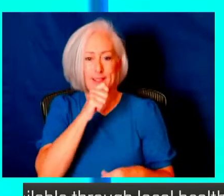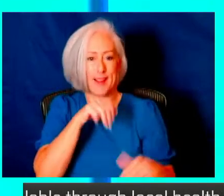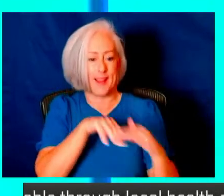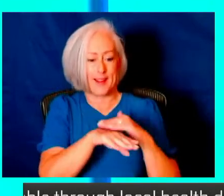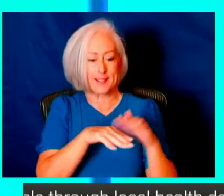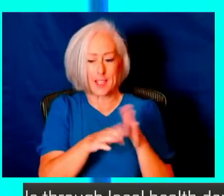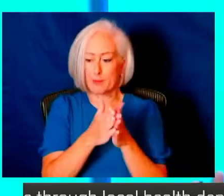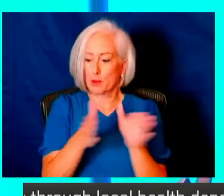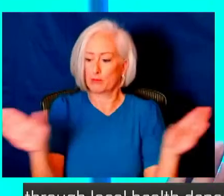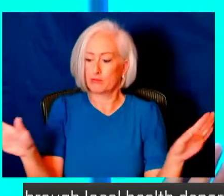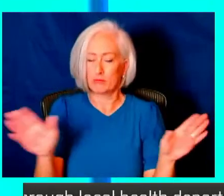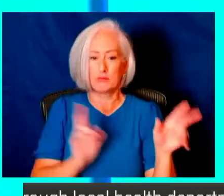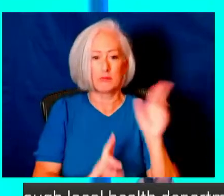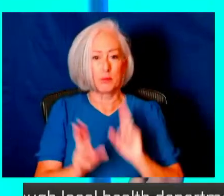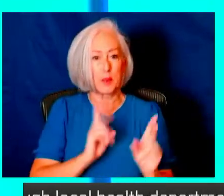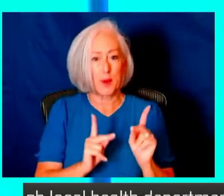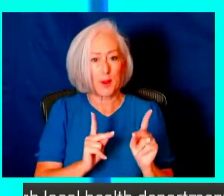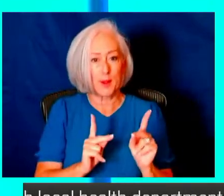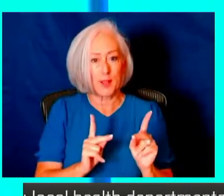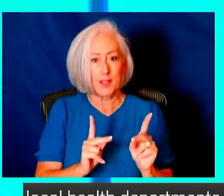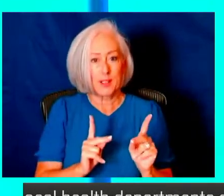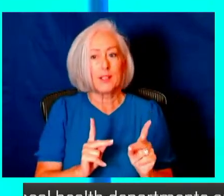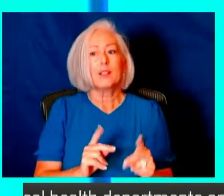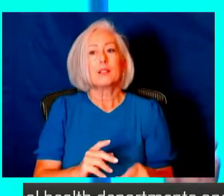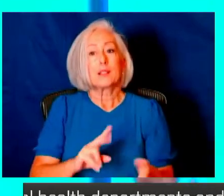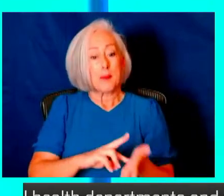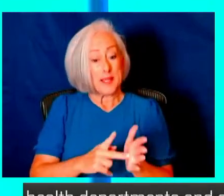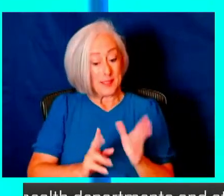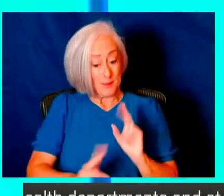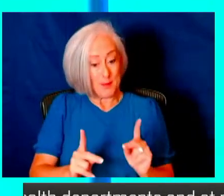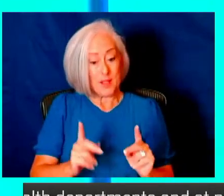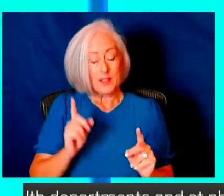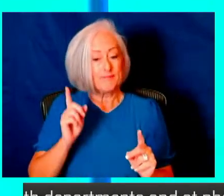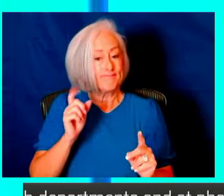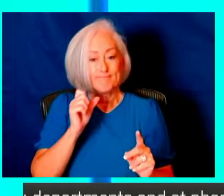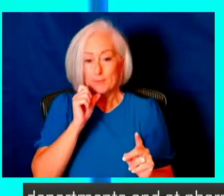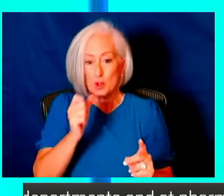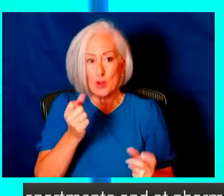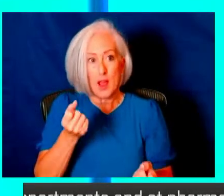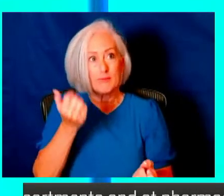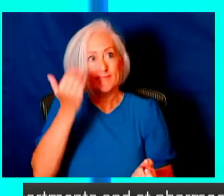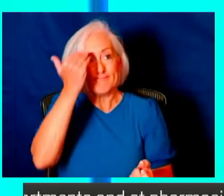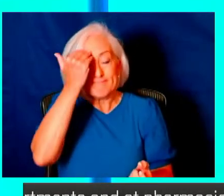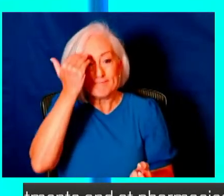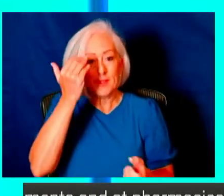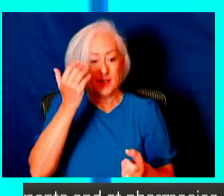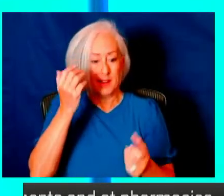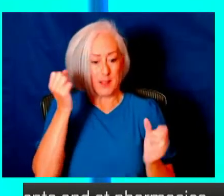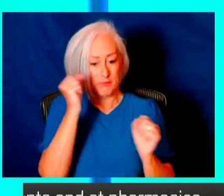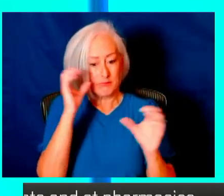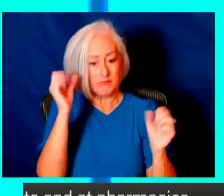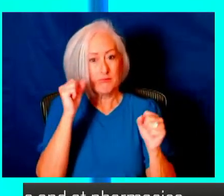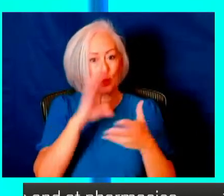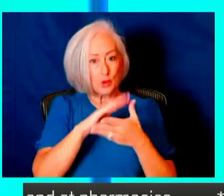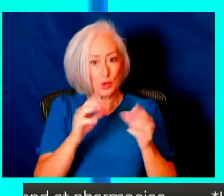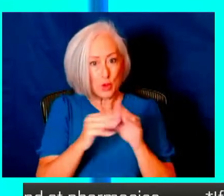so folks just don't get to hear the amazing stories that Joy and I get to hear from the amazing women